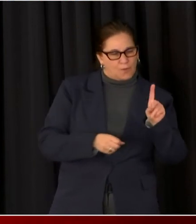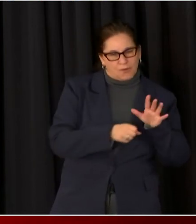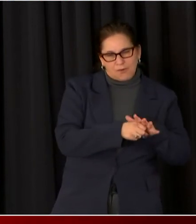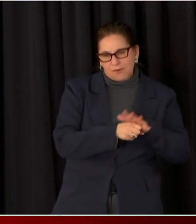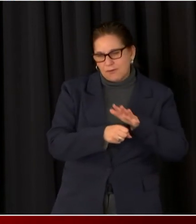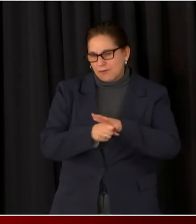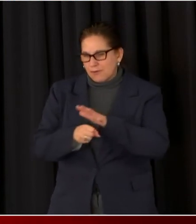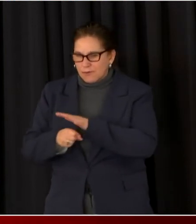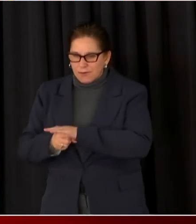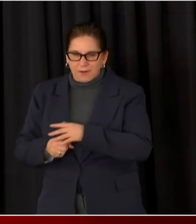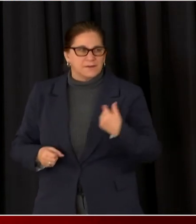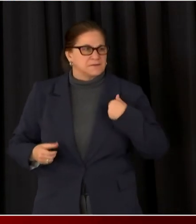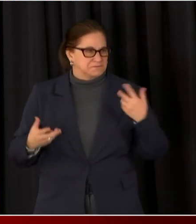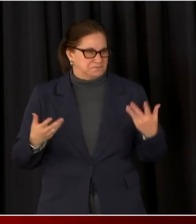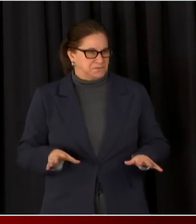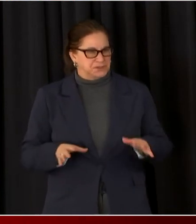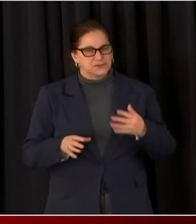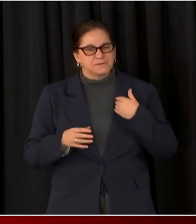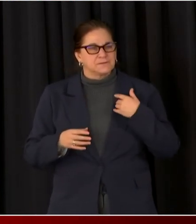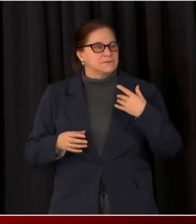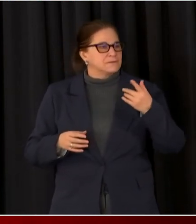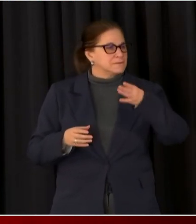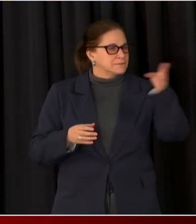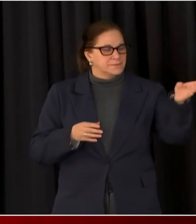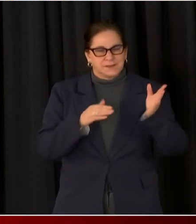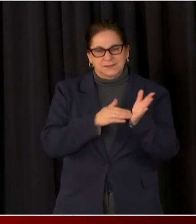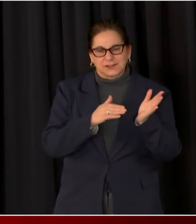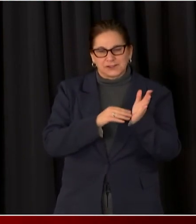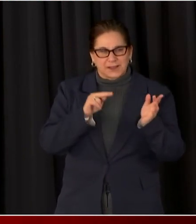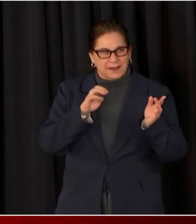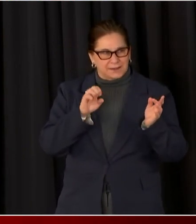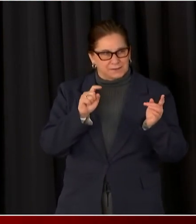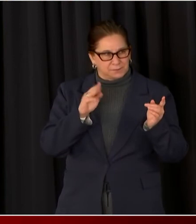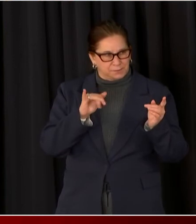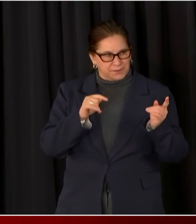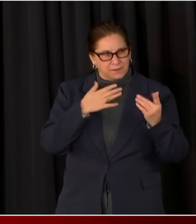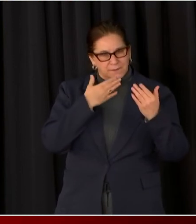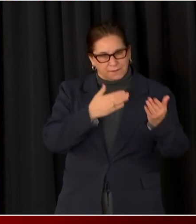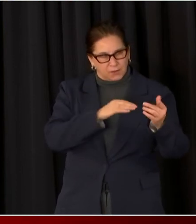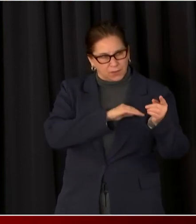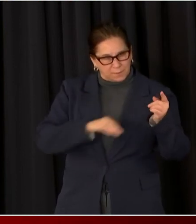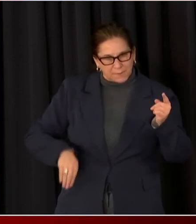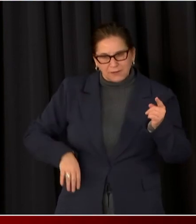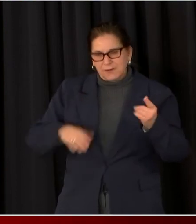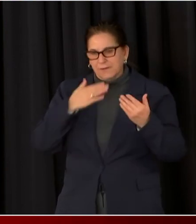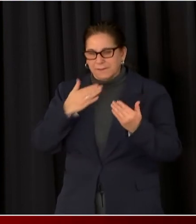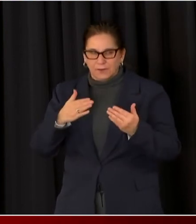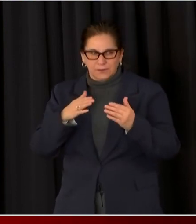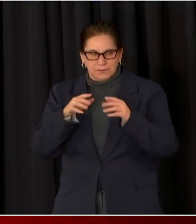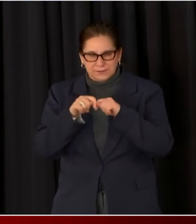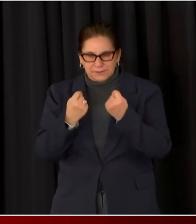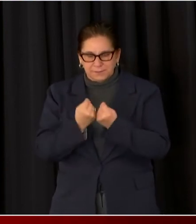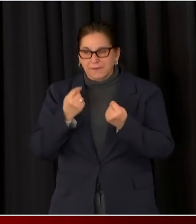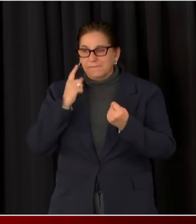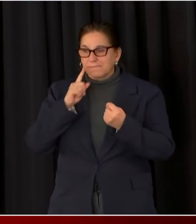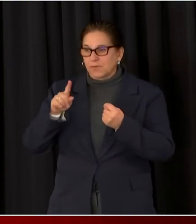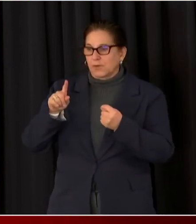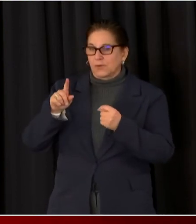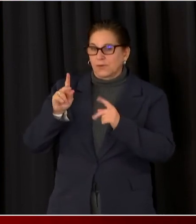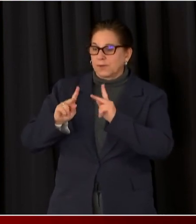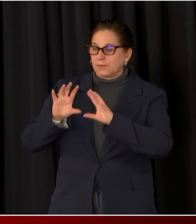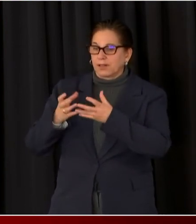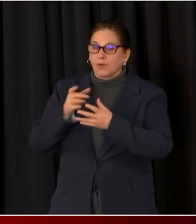out in the community across all 8 wards with those observations. And certainly that information will help